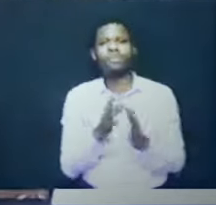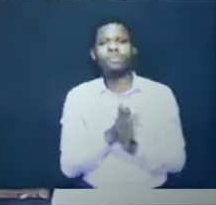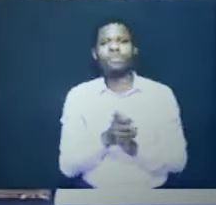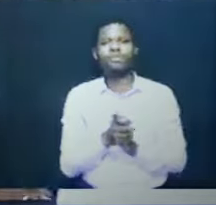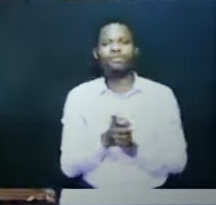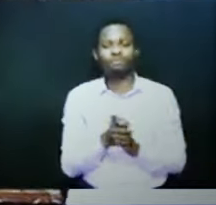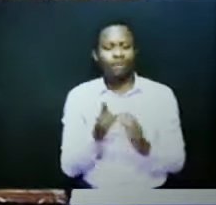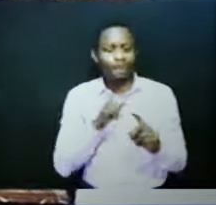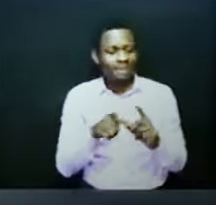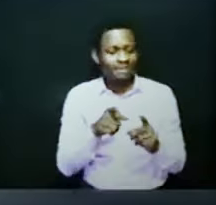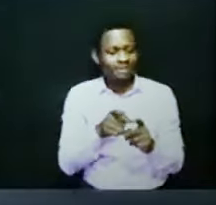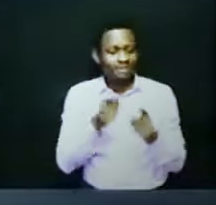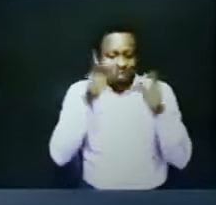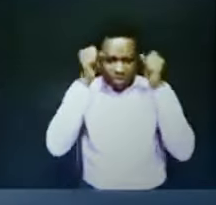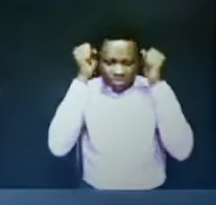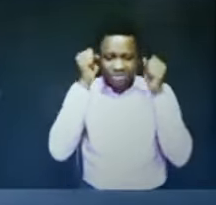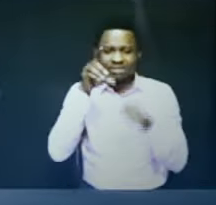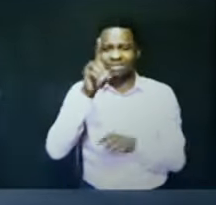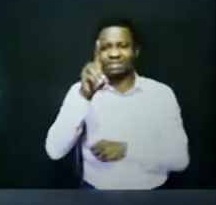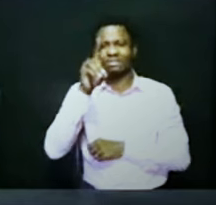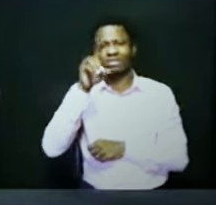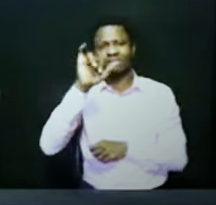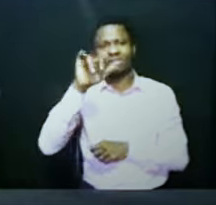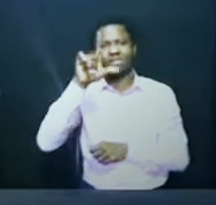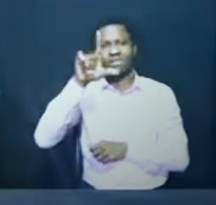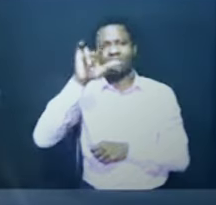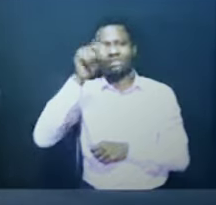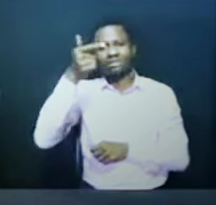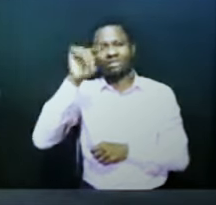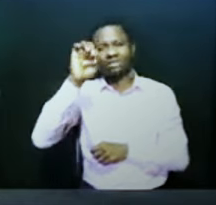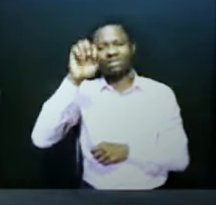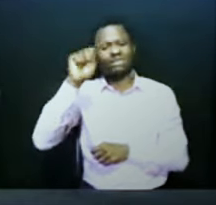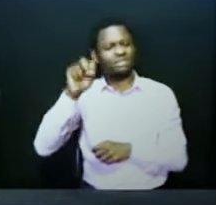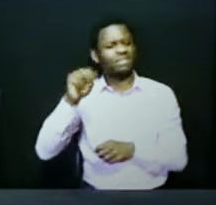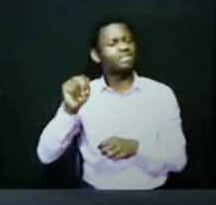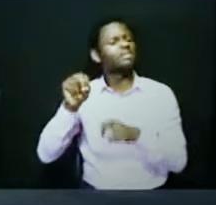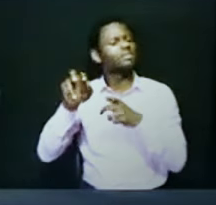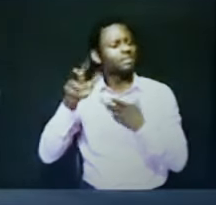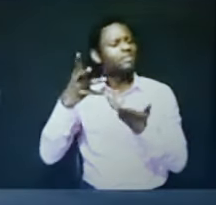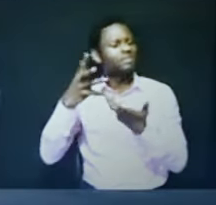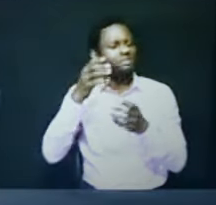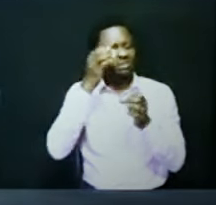Diligence is careful hard work. You see,